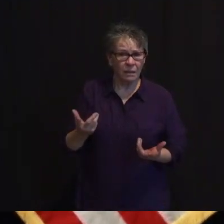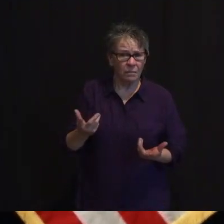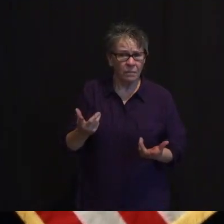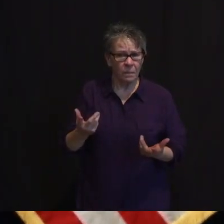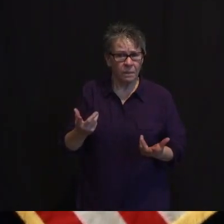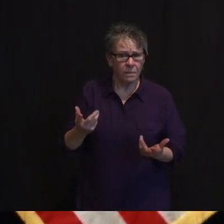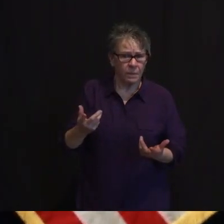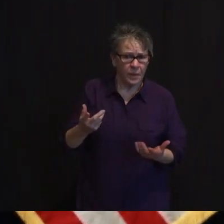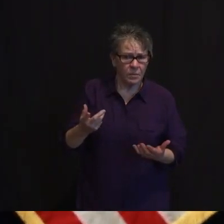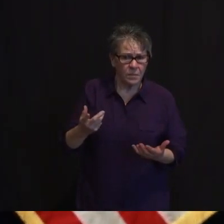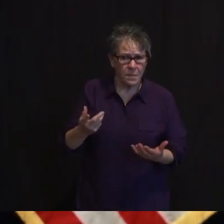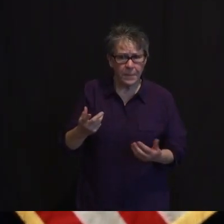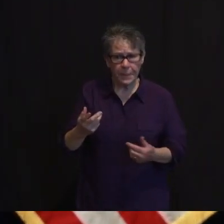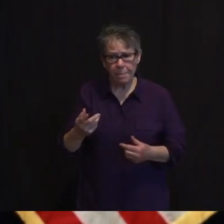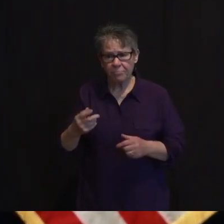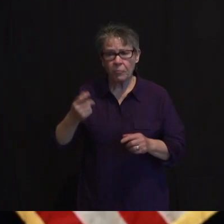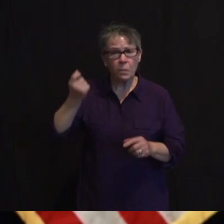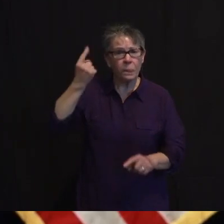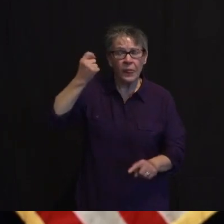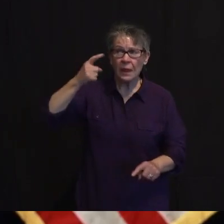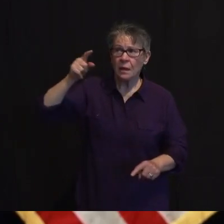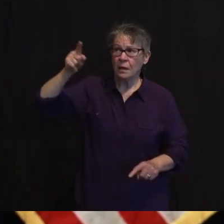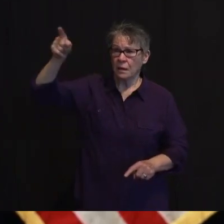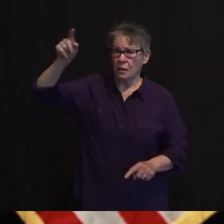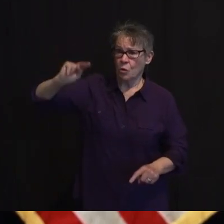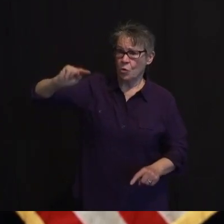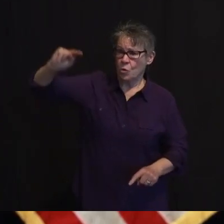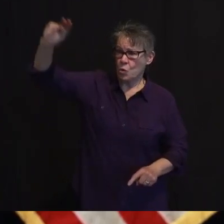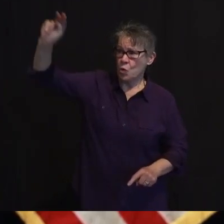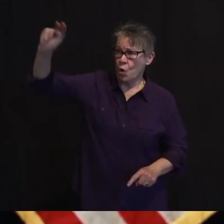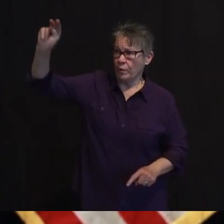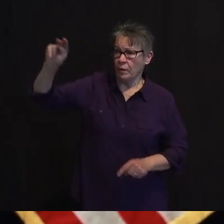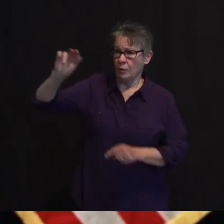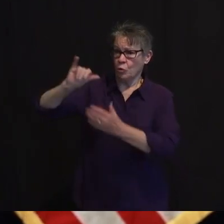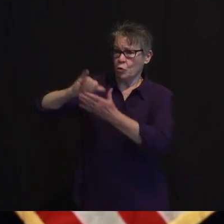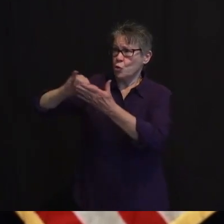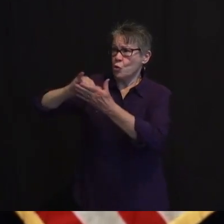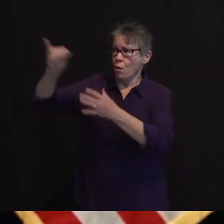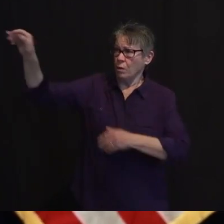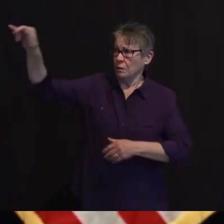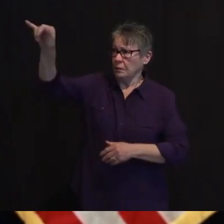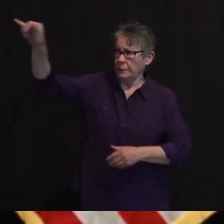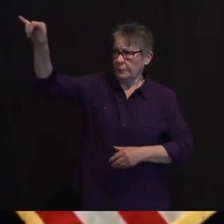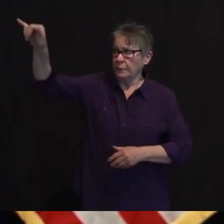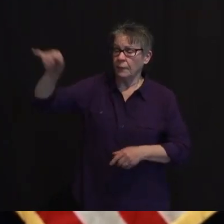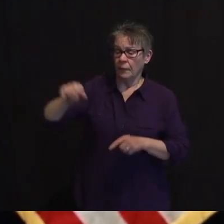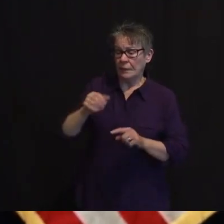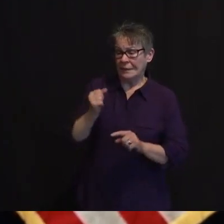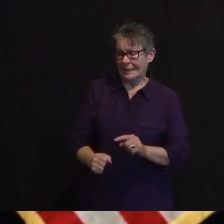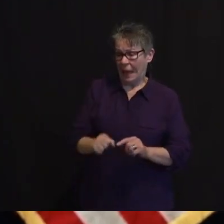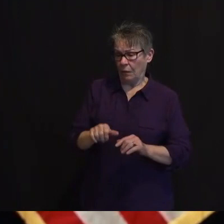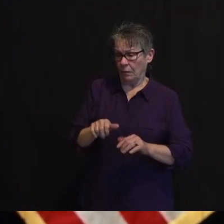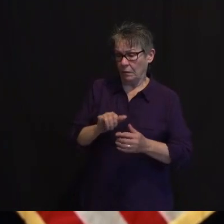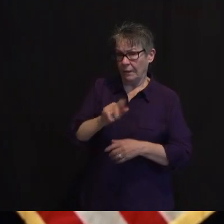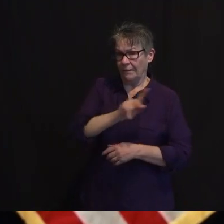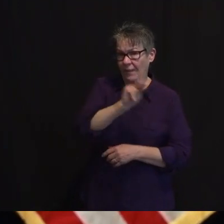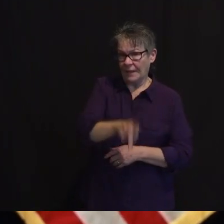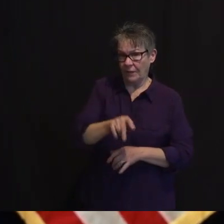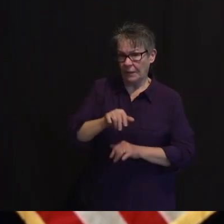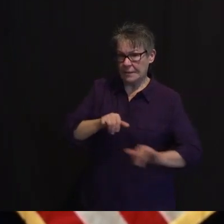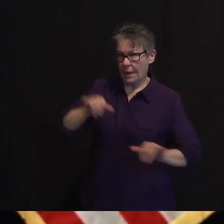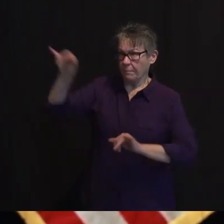And that's a pretty tangible example of why we want to do this. Thank you. John. So we're still getting a lot of calls from